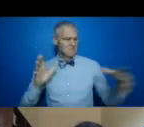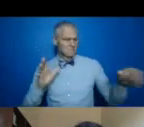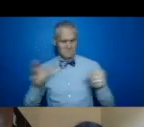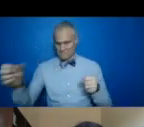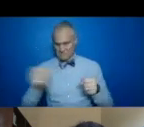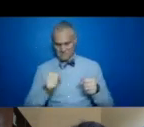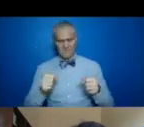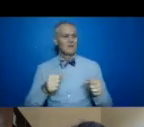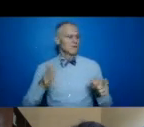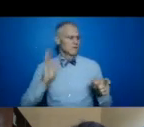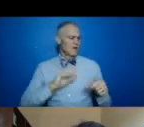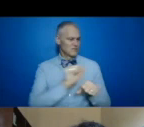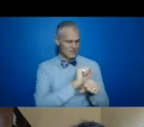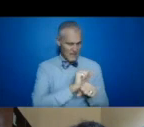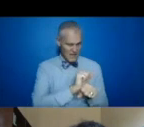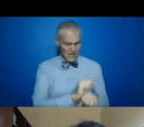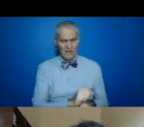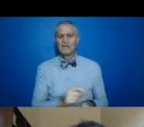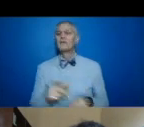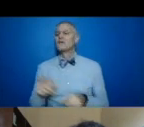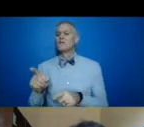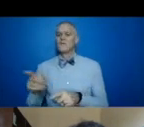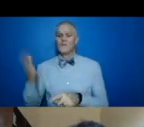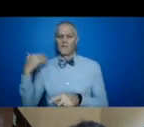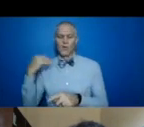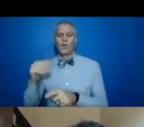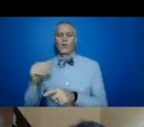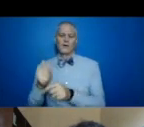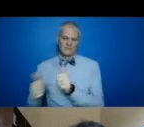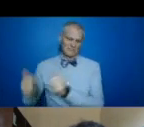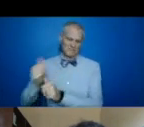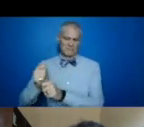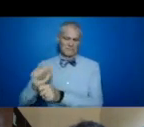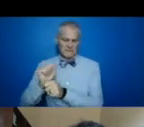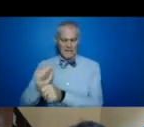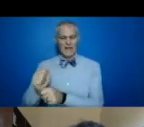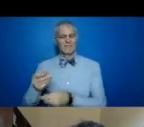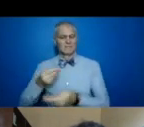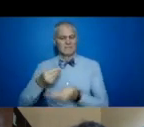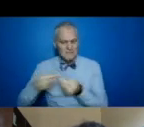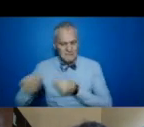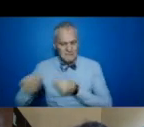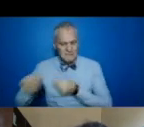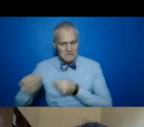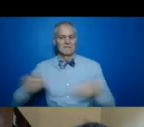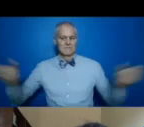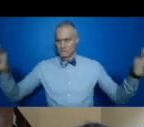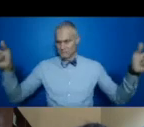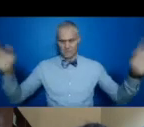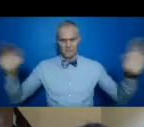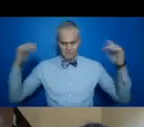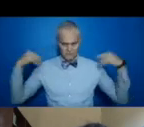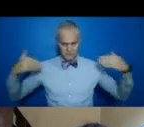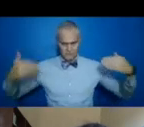descendants of formerly enslaved and descendants of formerly enslavers and slave traders, descendants of former slave traders,